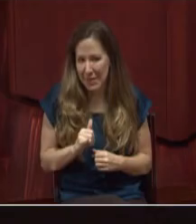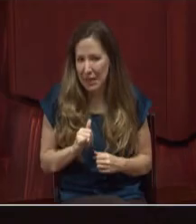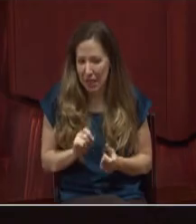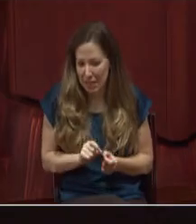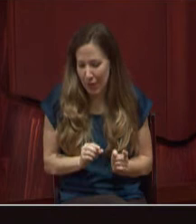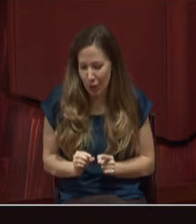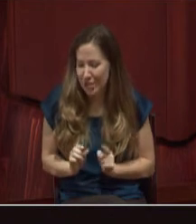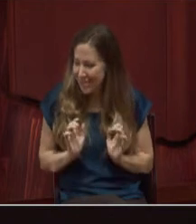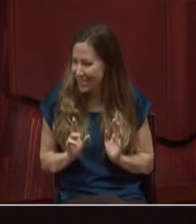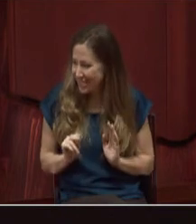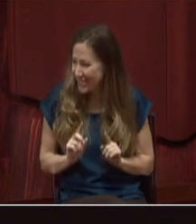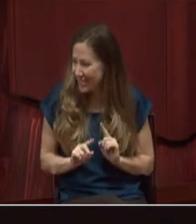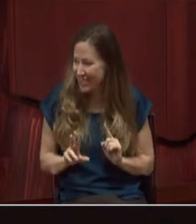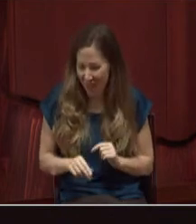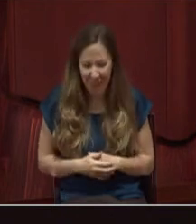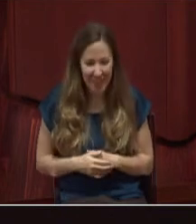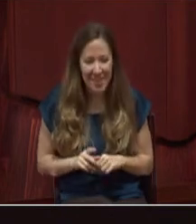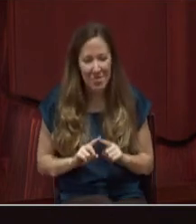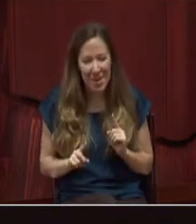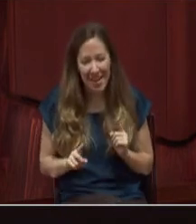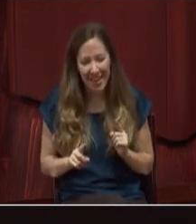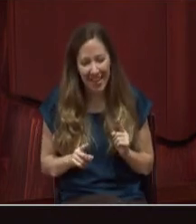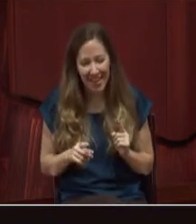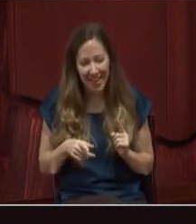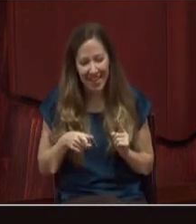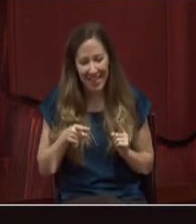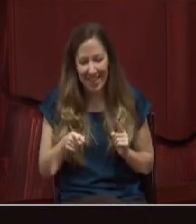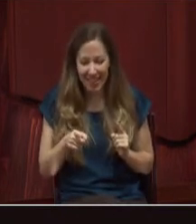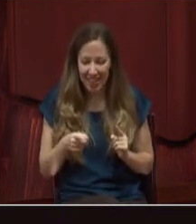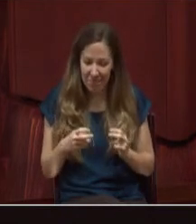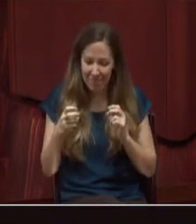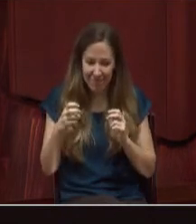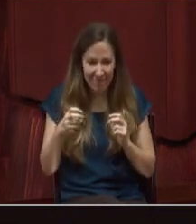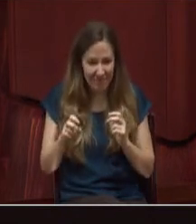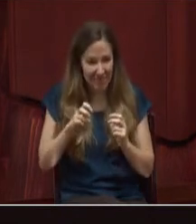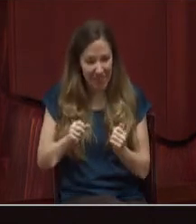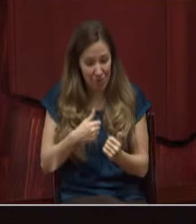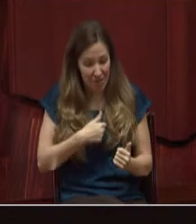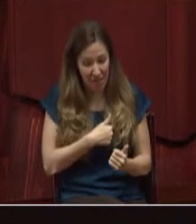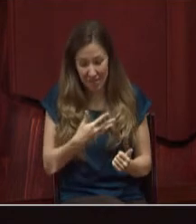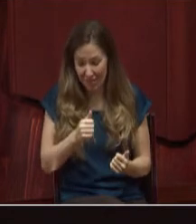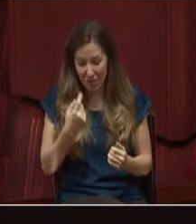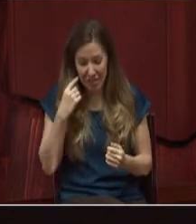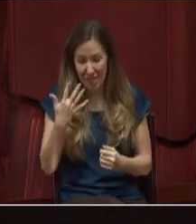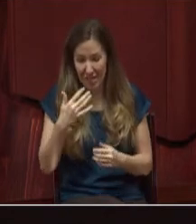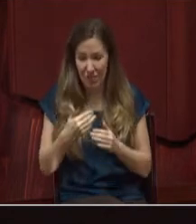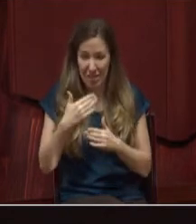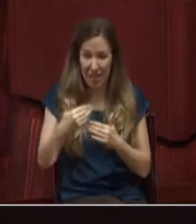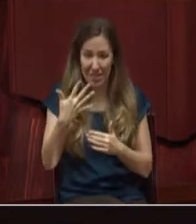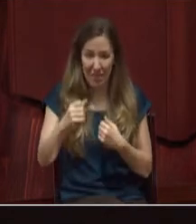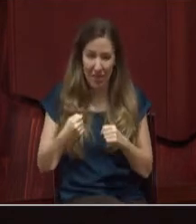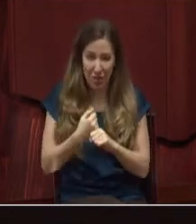taught you everything you know. That's right, yeah. I sat at his feet for the next 5 years and learned how Congress really